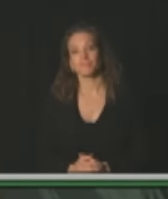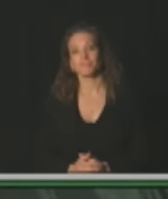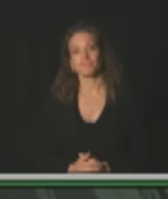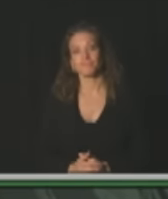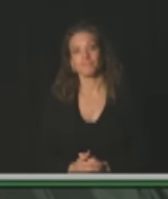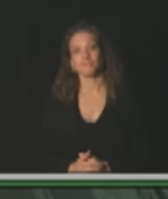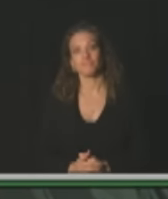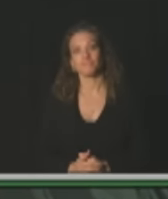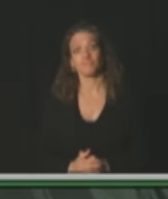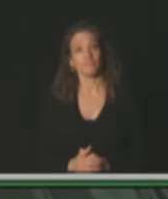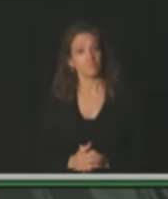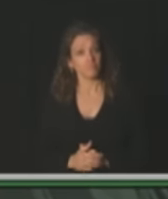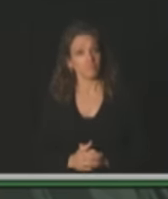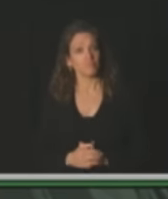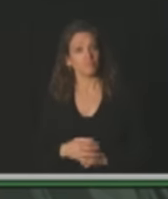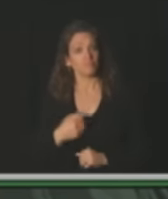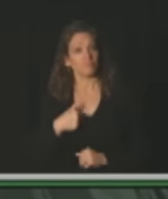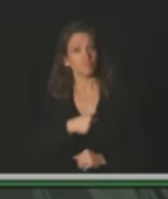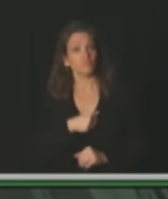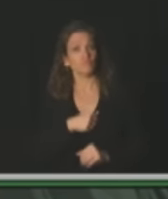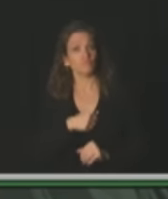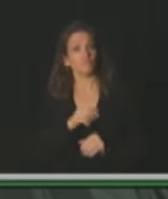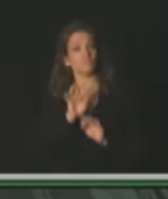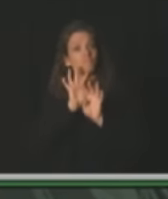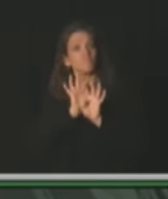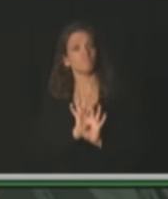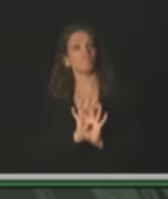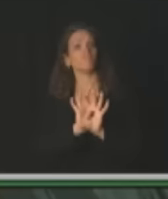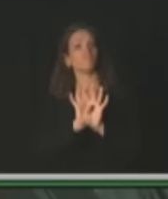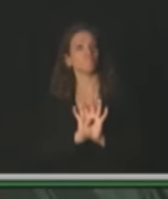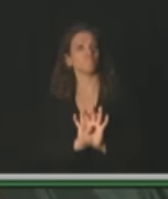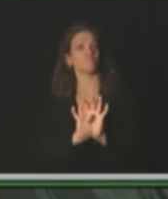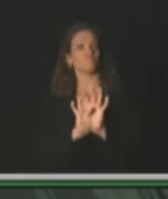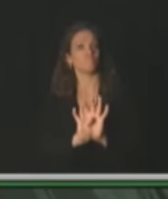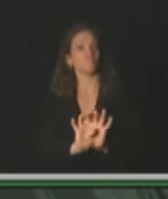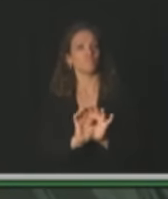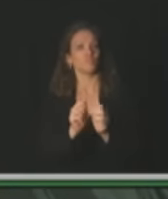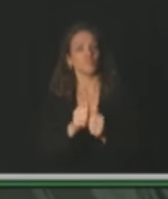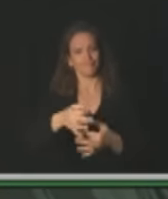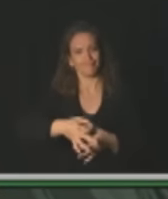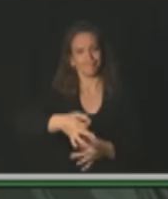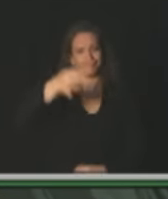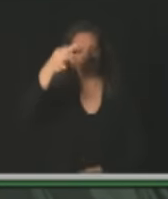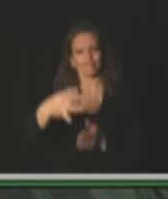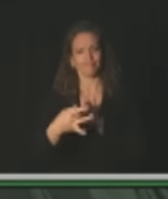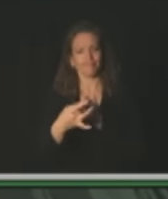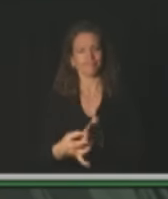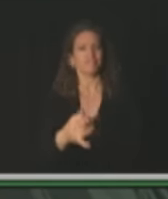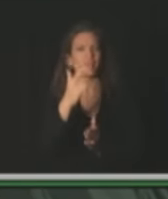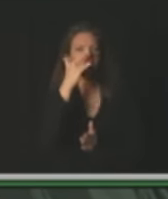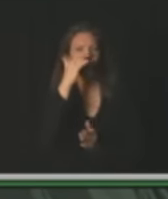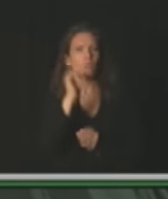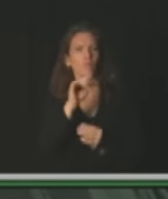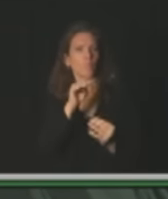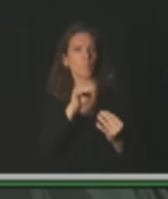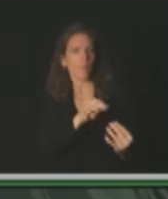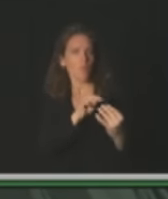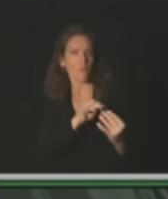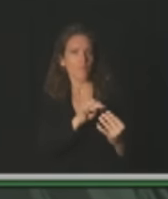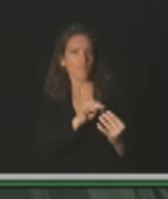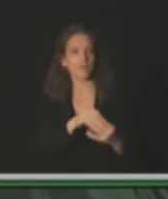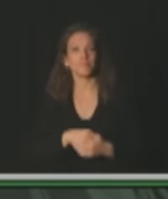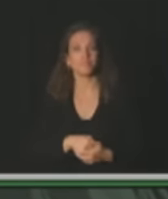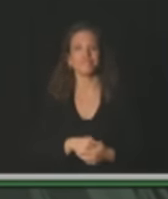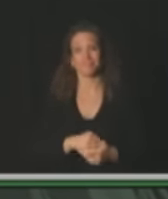We march behind a mace as if we are going to war. We wear funny